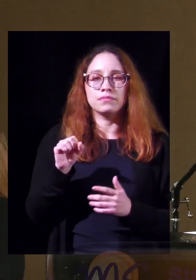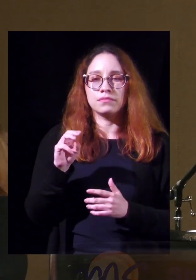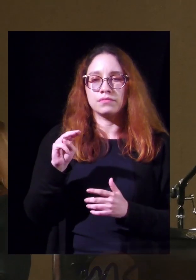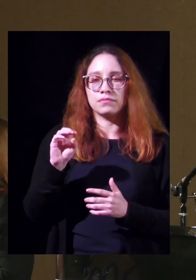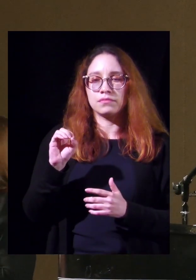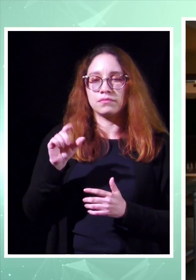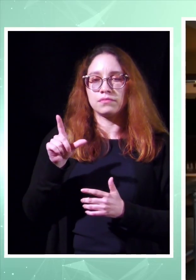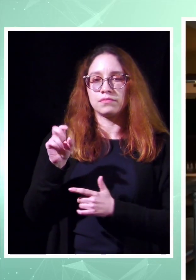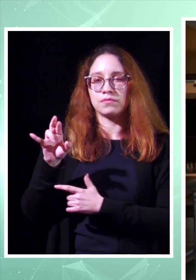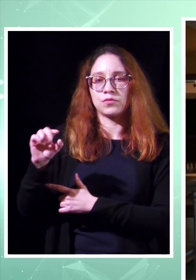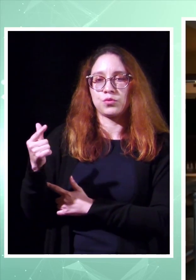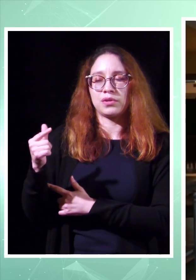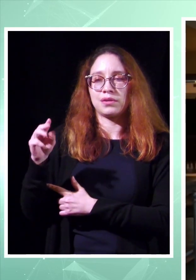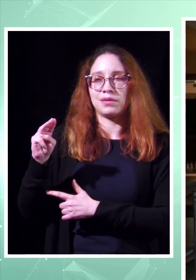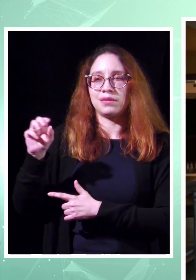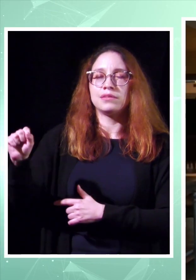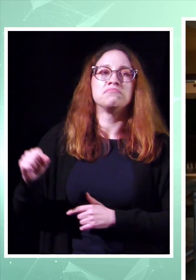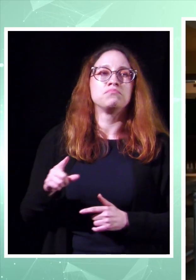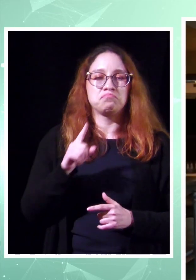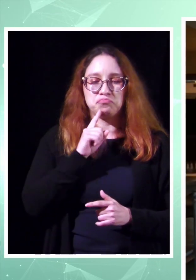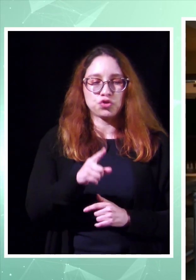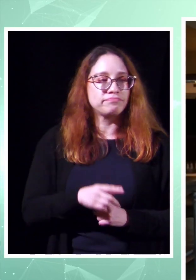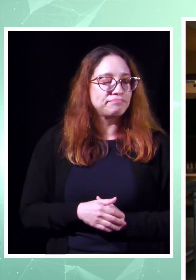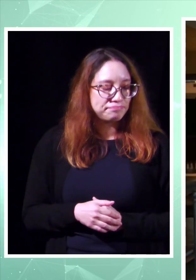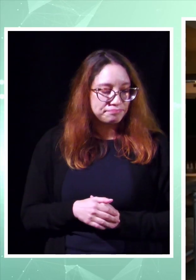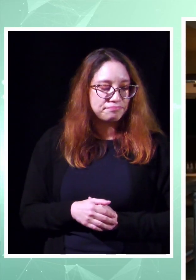MS. Absolutely. So